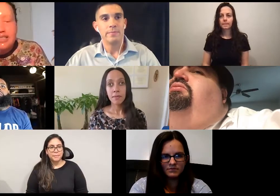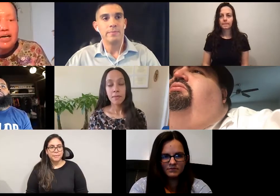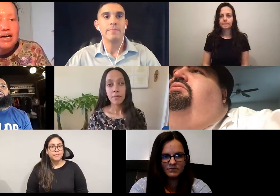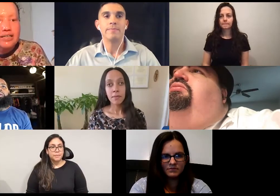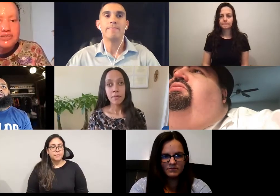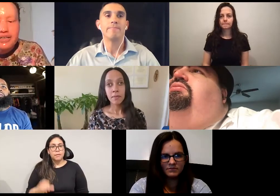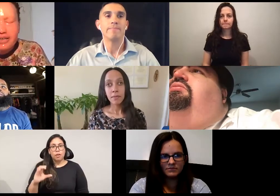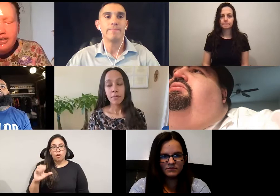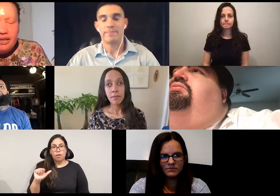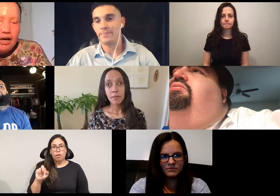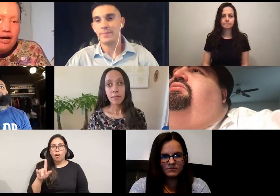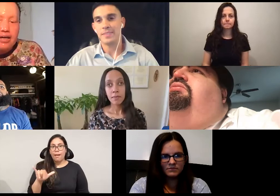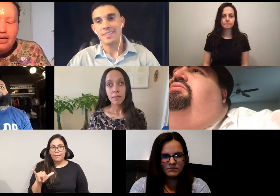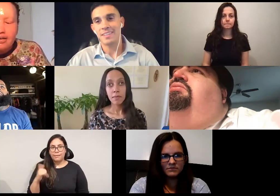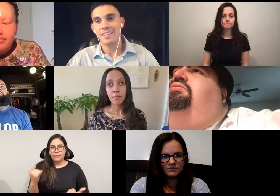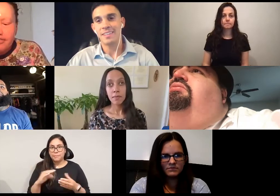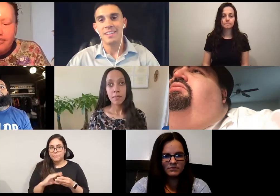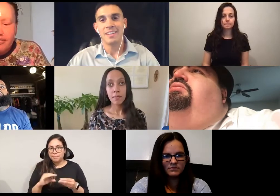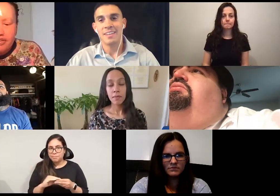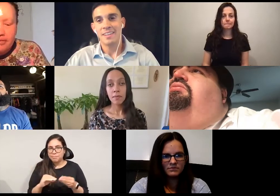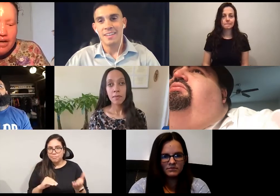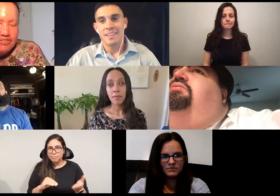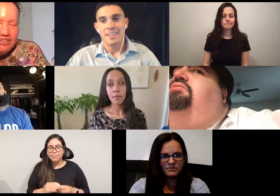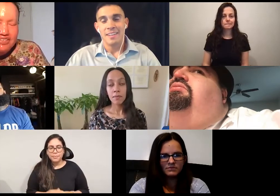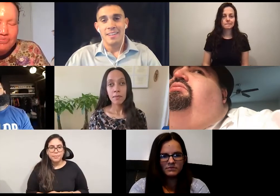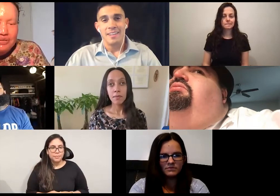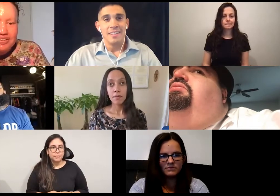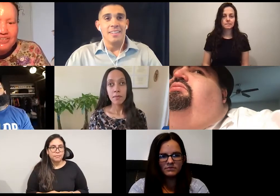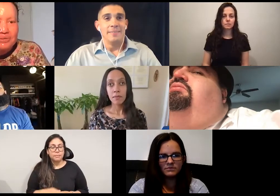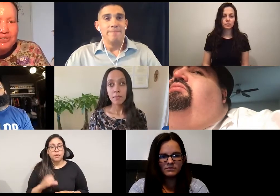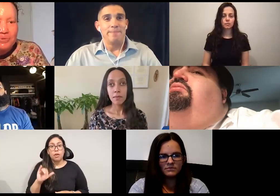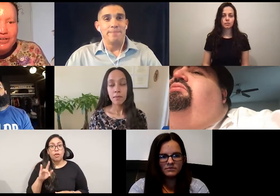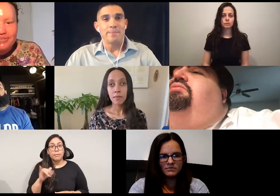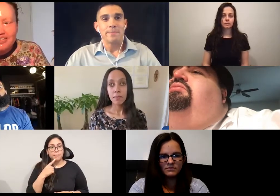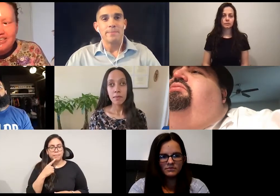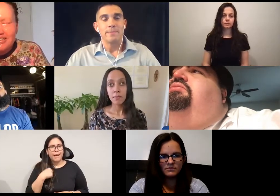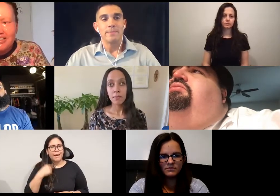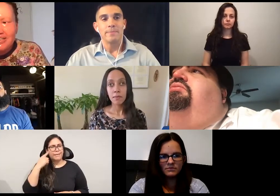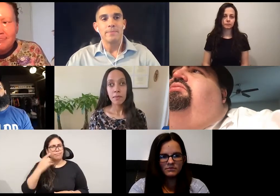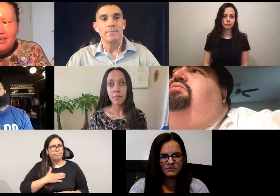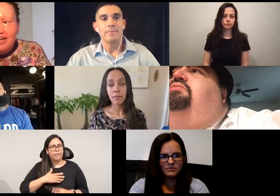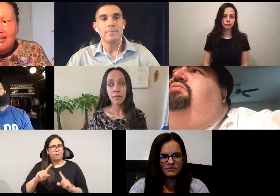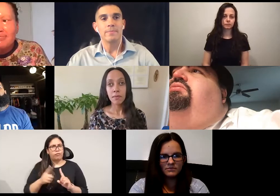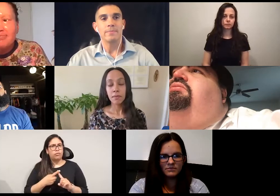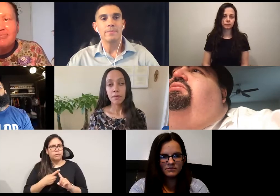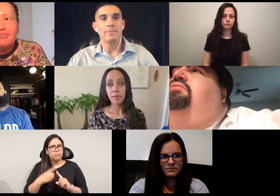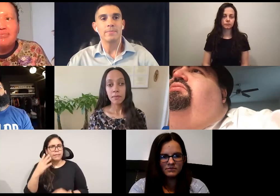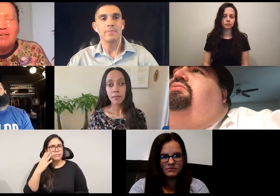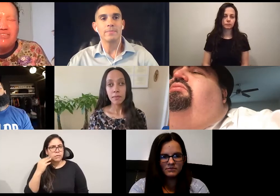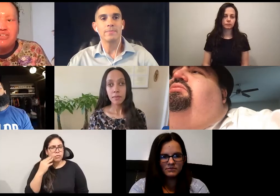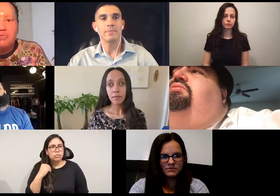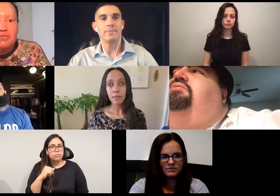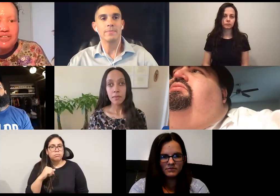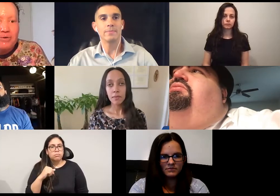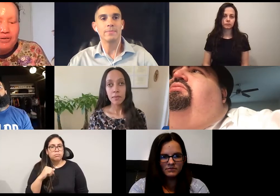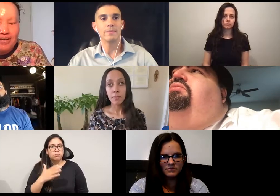Yeah, it's Carly speaking. I think my first experience was when I was in my